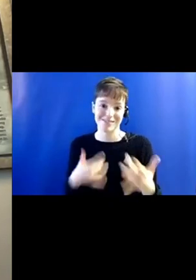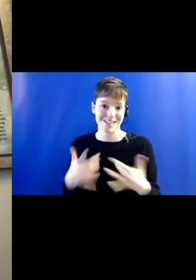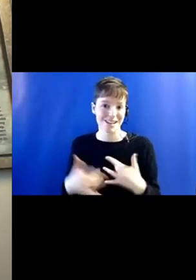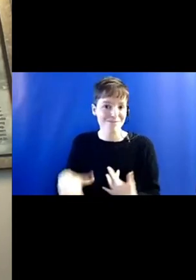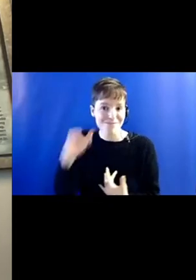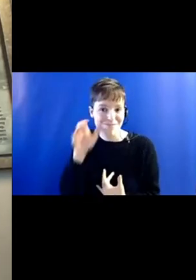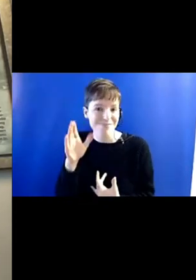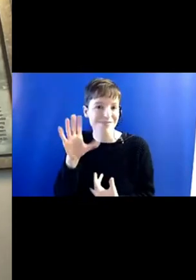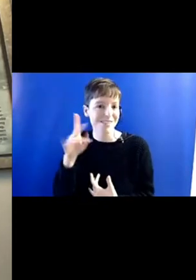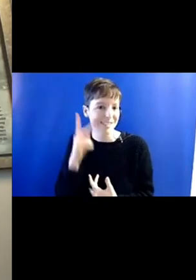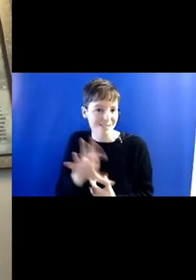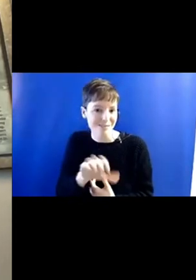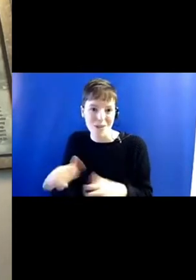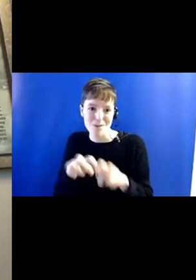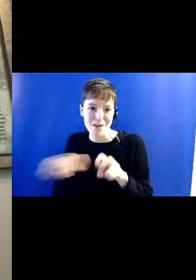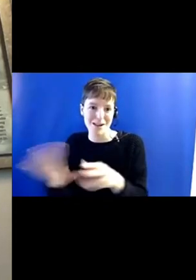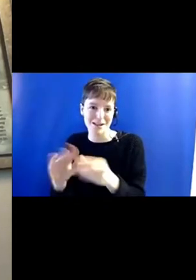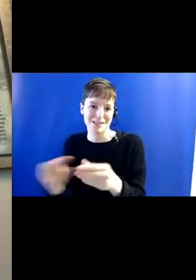panelists.